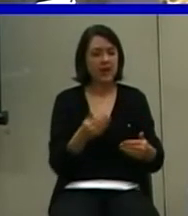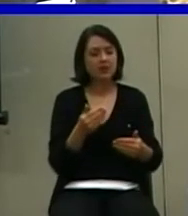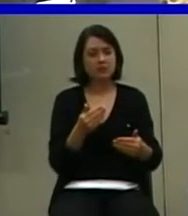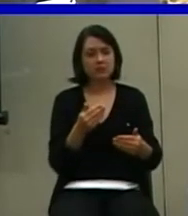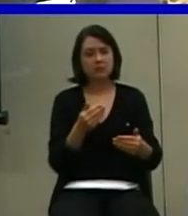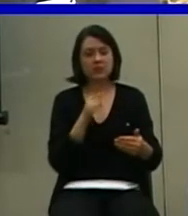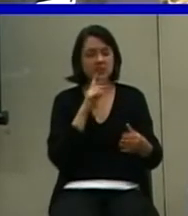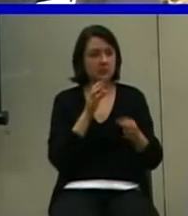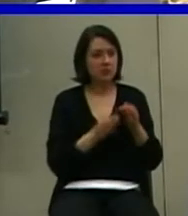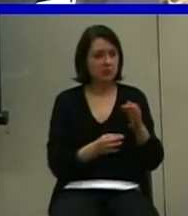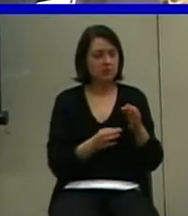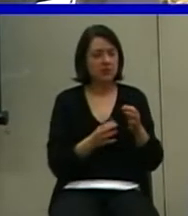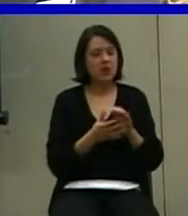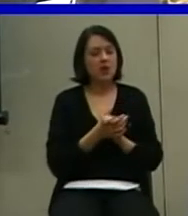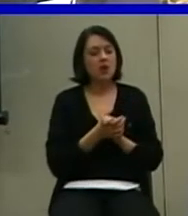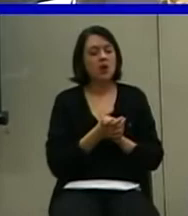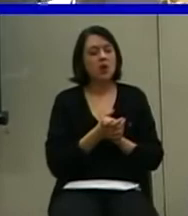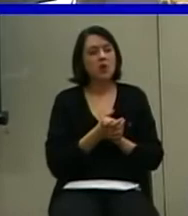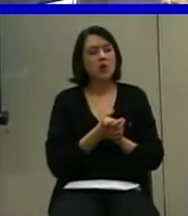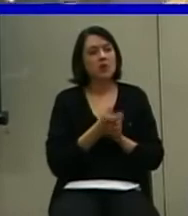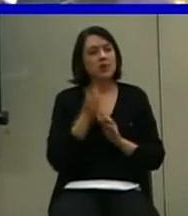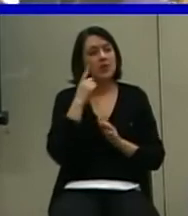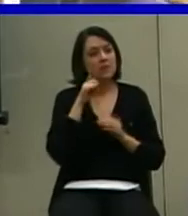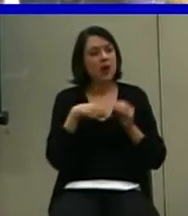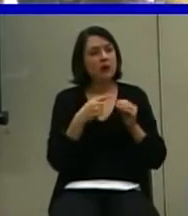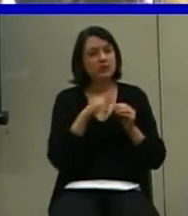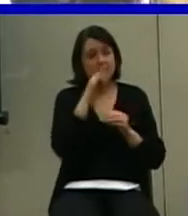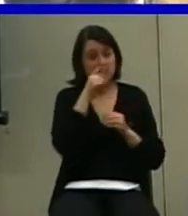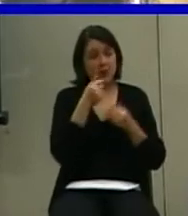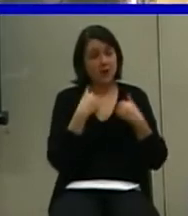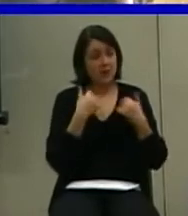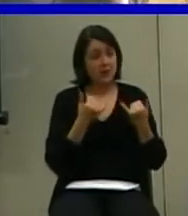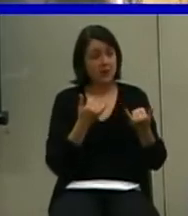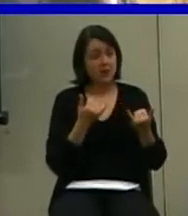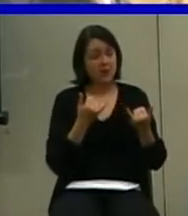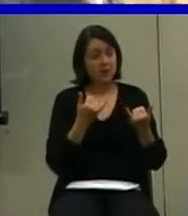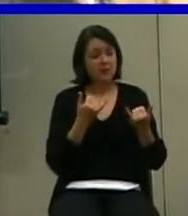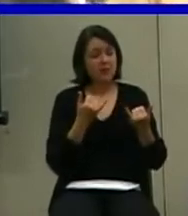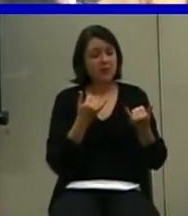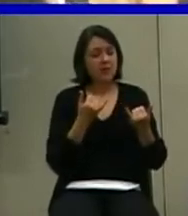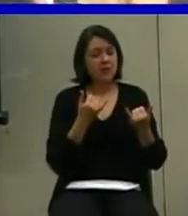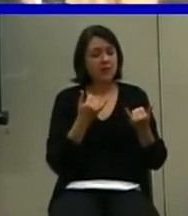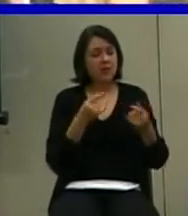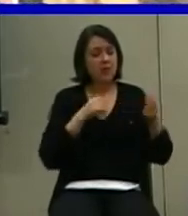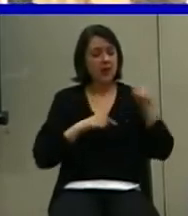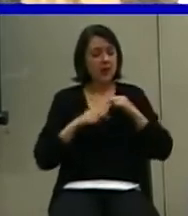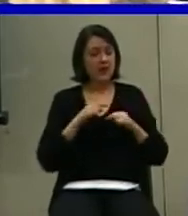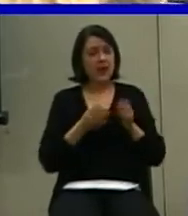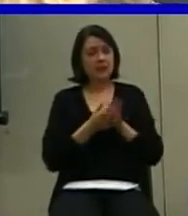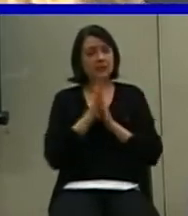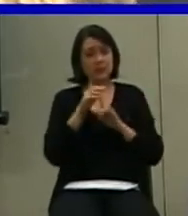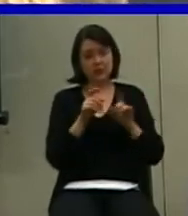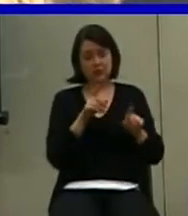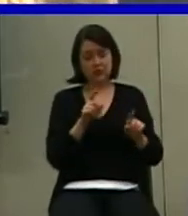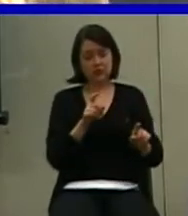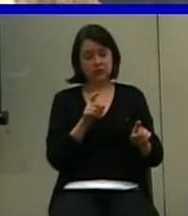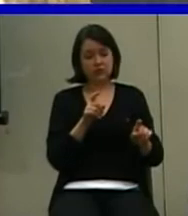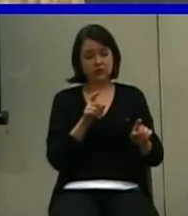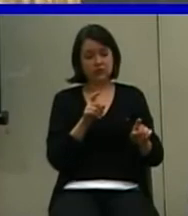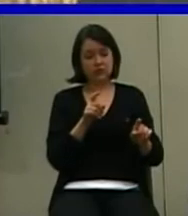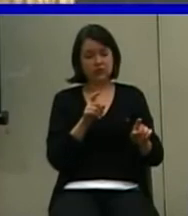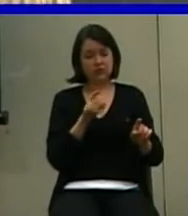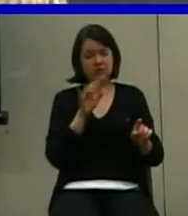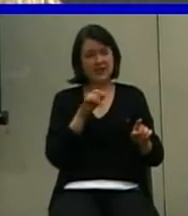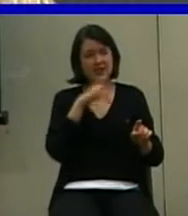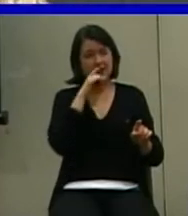think about. And when you think about a kid that you've got this afternoon, I also want you to go back and ask these questions, though.